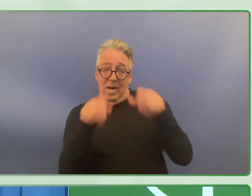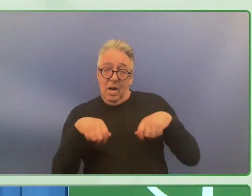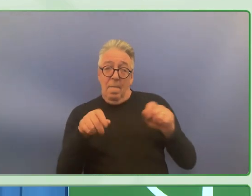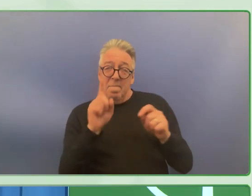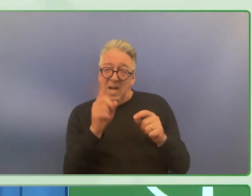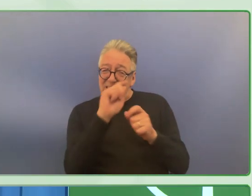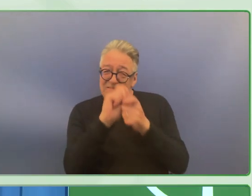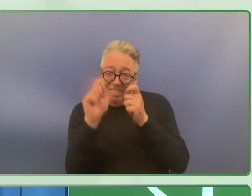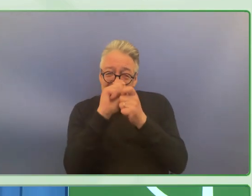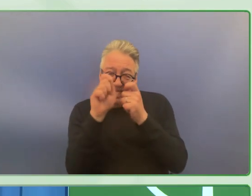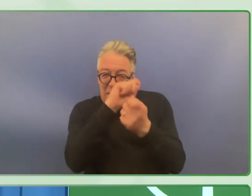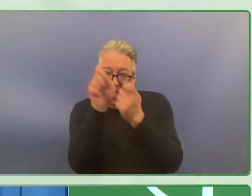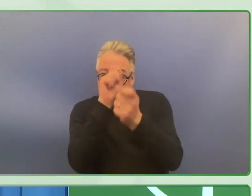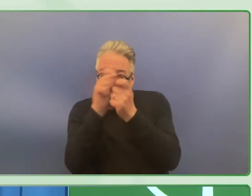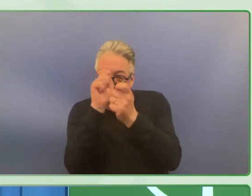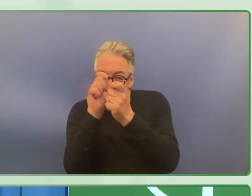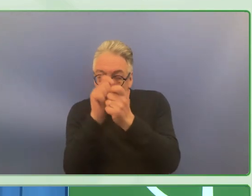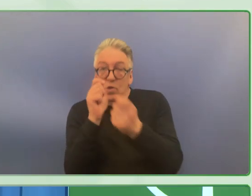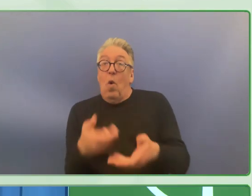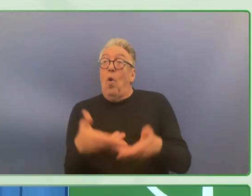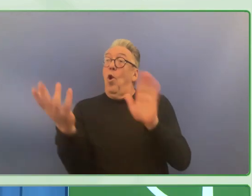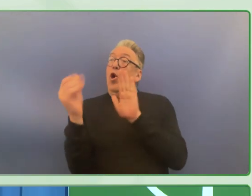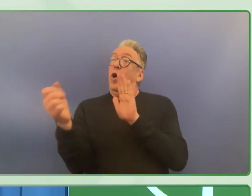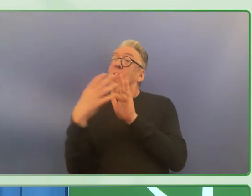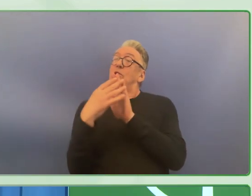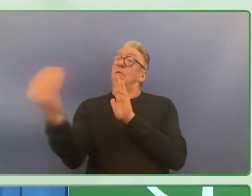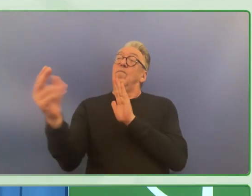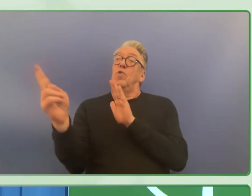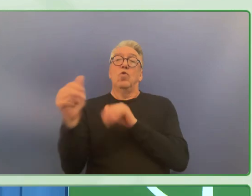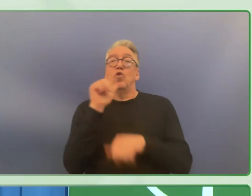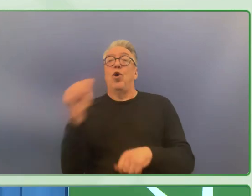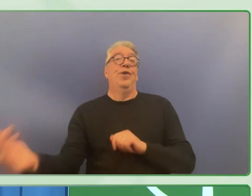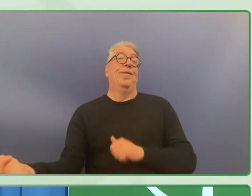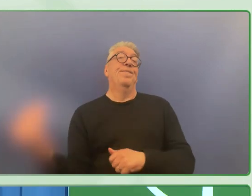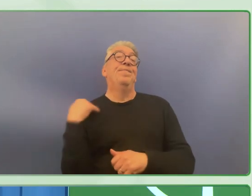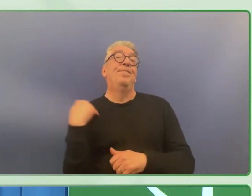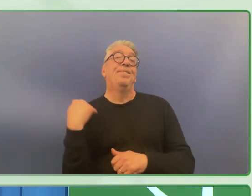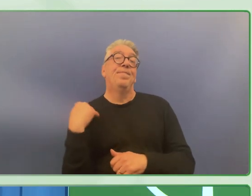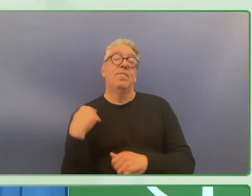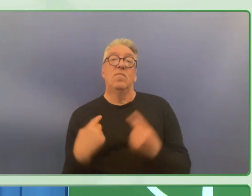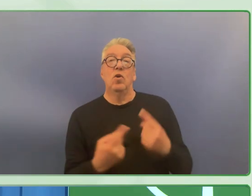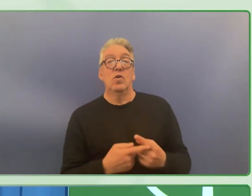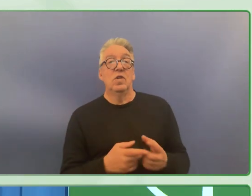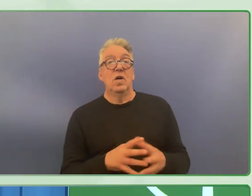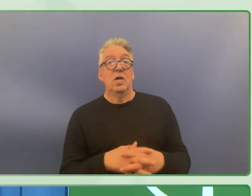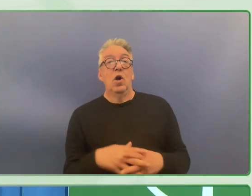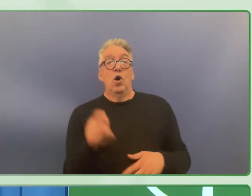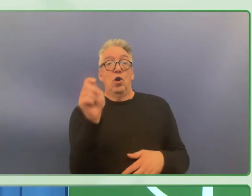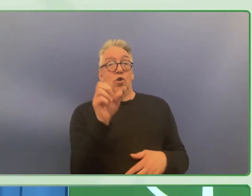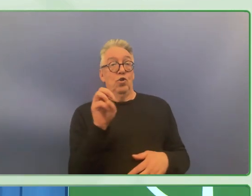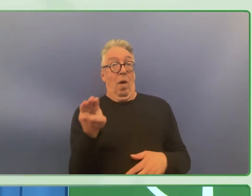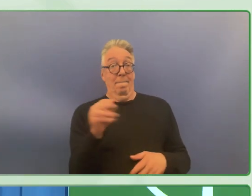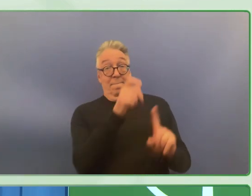so anyone can use them without calling on our team. But Tom's vision,